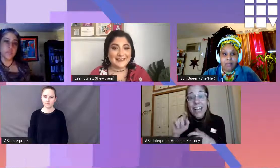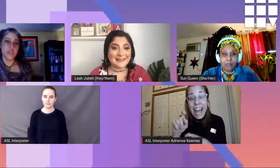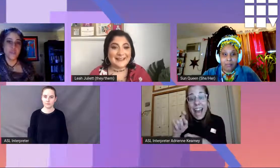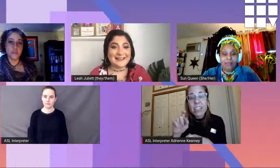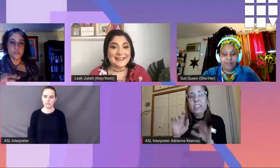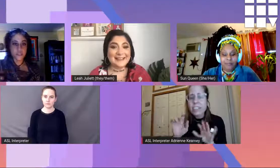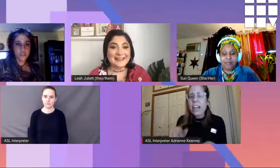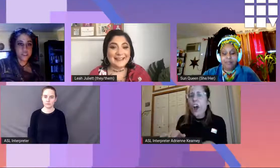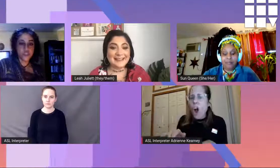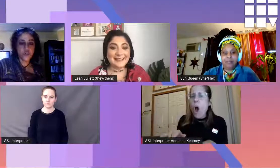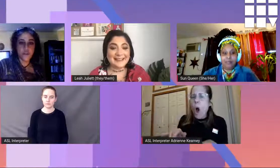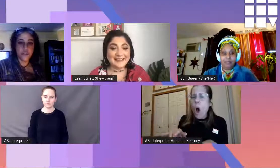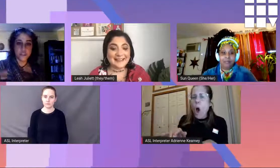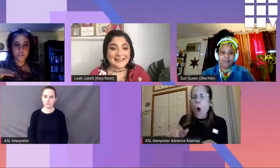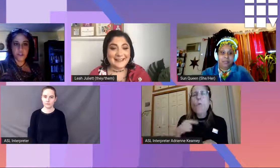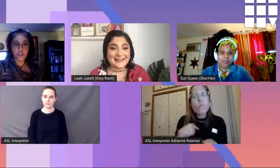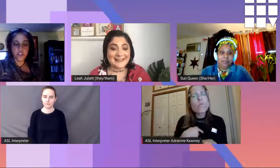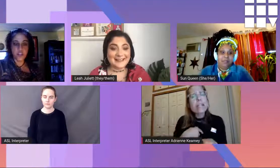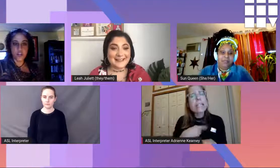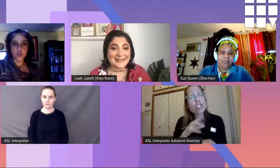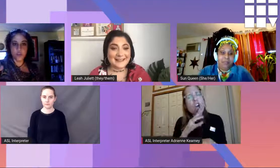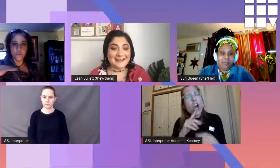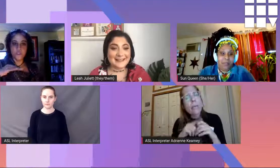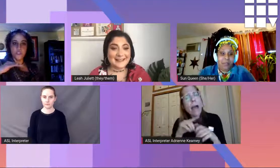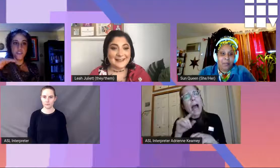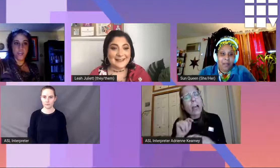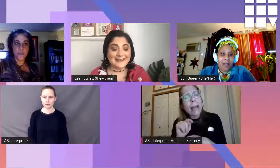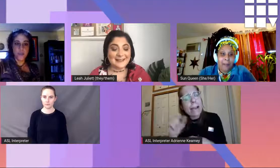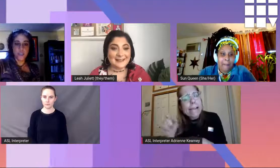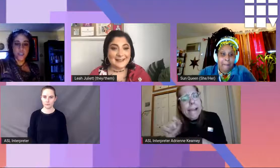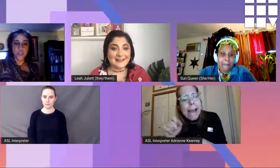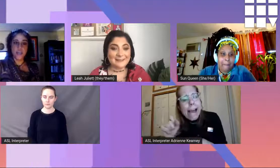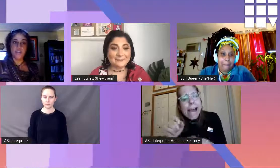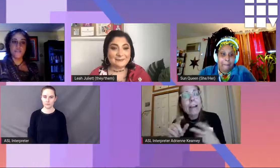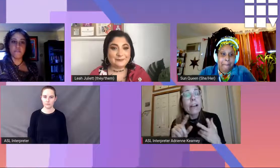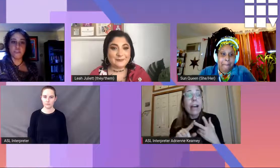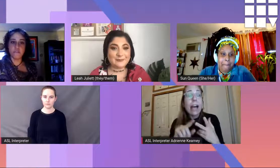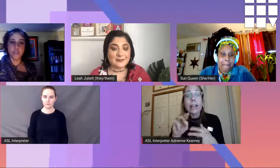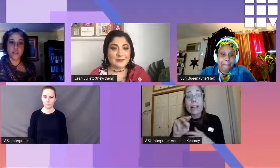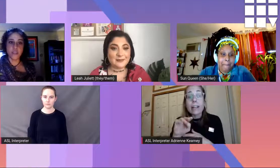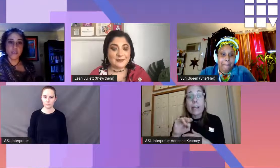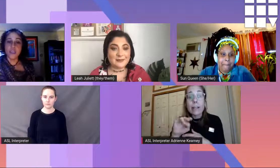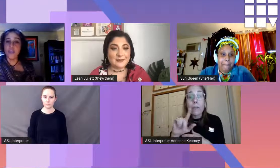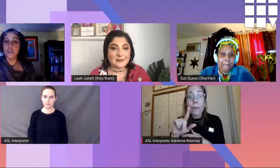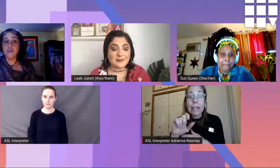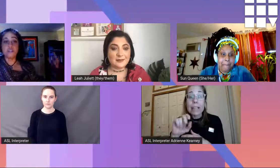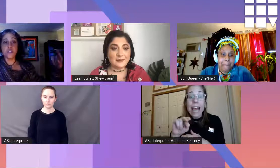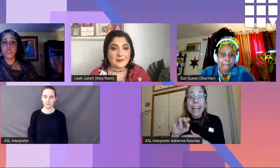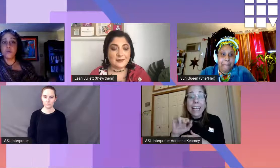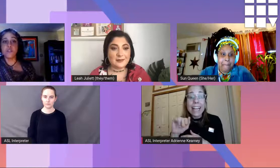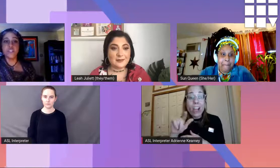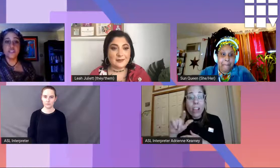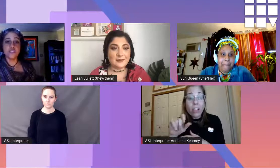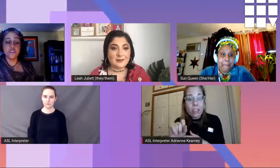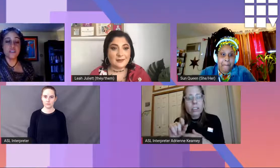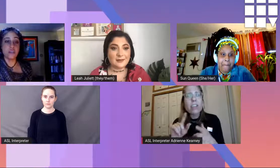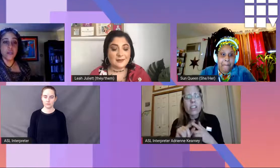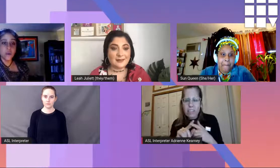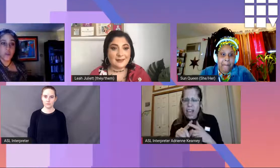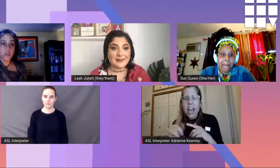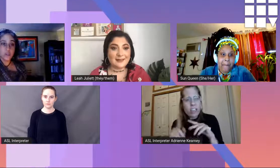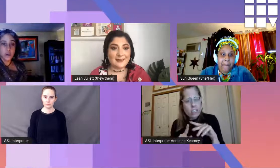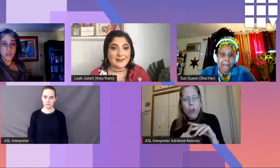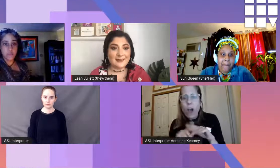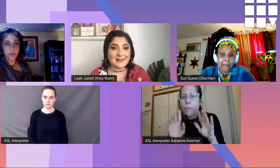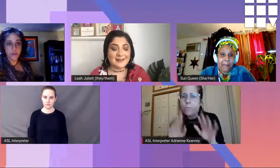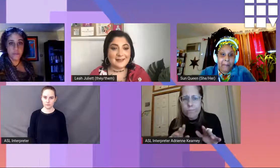cool. And then millennials showed up, and they figured they could talk about the thing that happened and how they feel about it. And I'm just going to keep going to Gen Z that said,